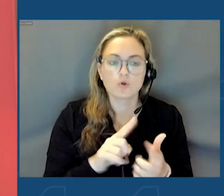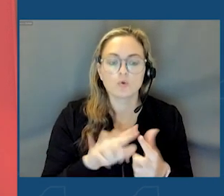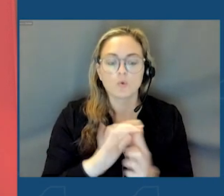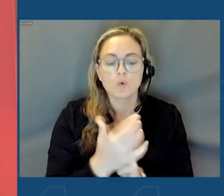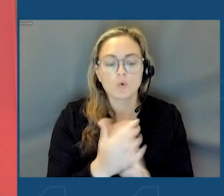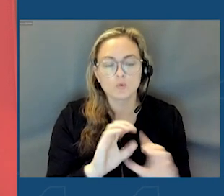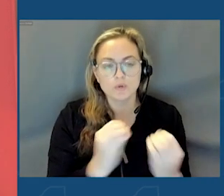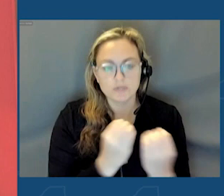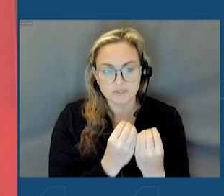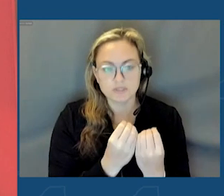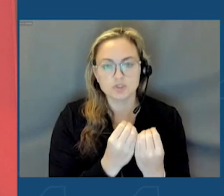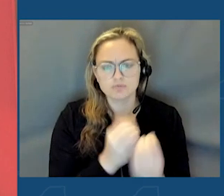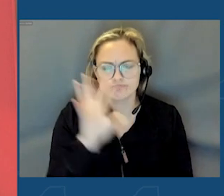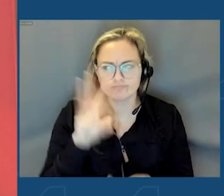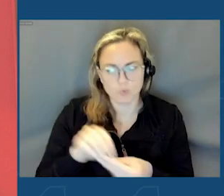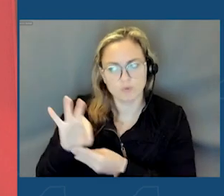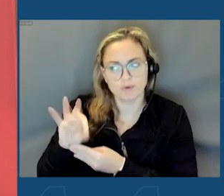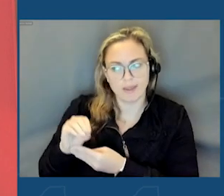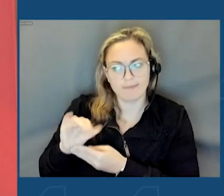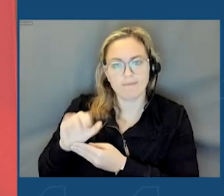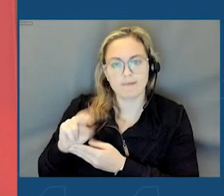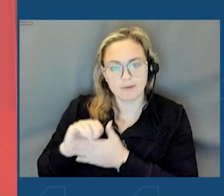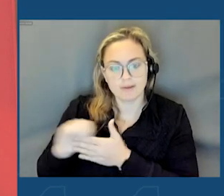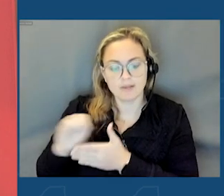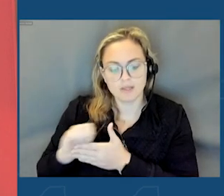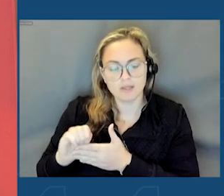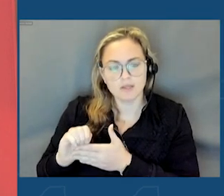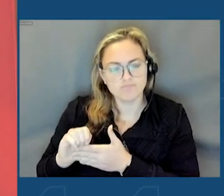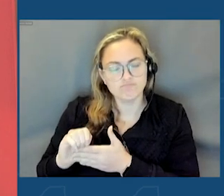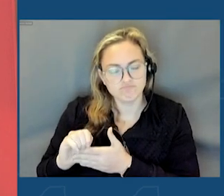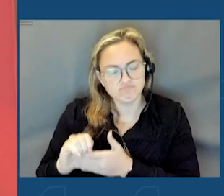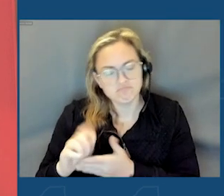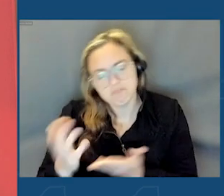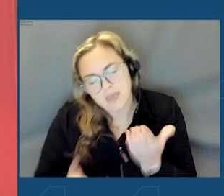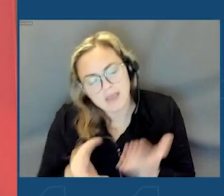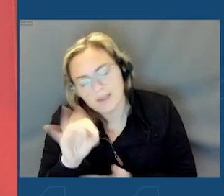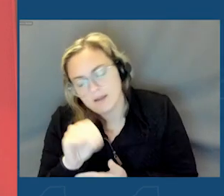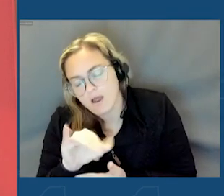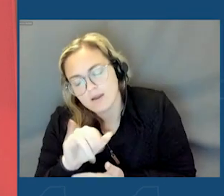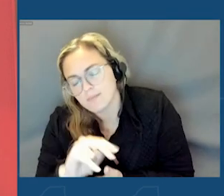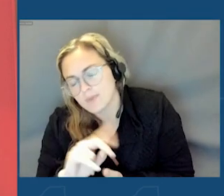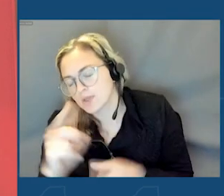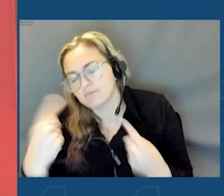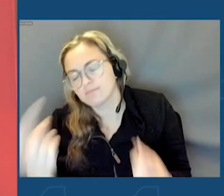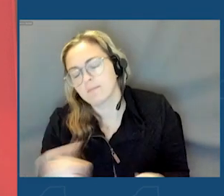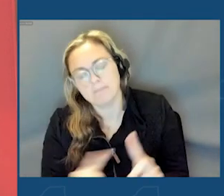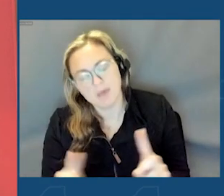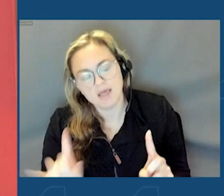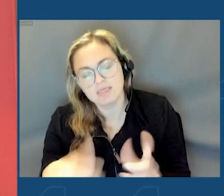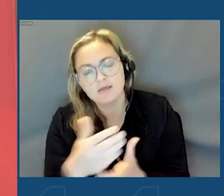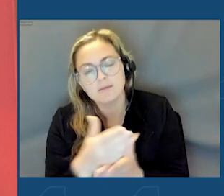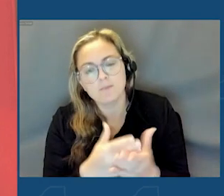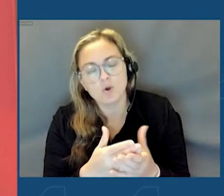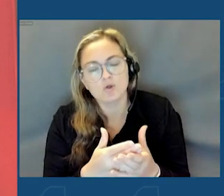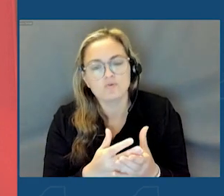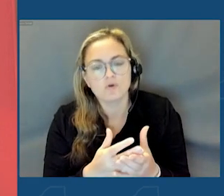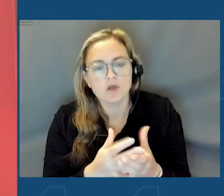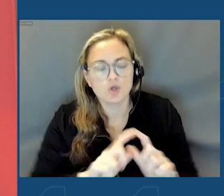organizations all over the state. Someday you'll get 90,000, I have 90 million, I'm sure of it. That's part of a larger grant